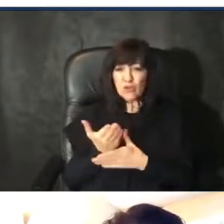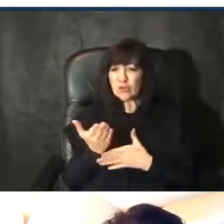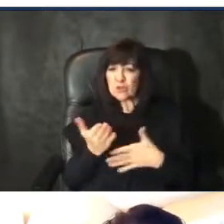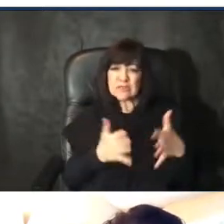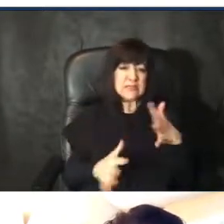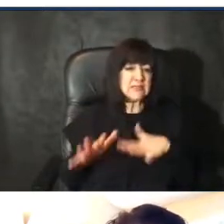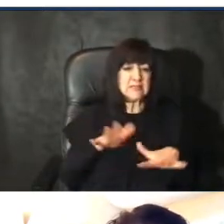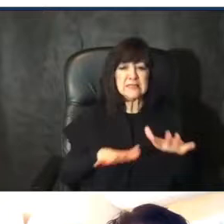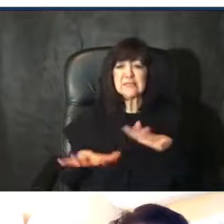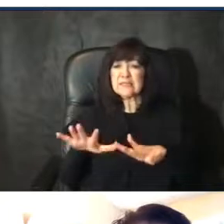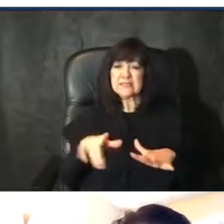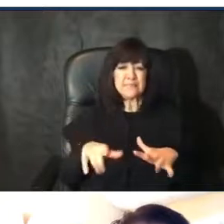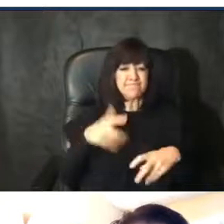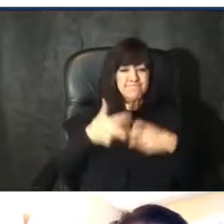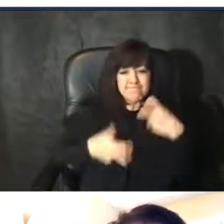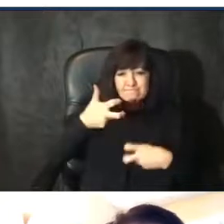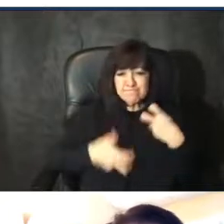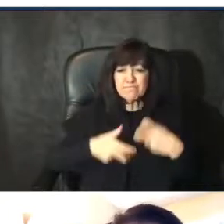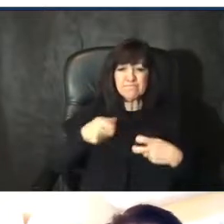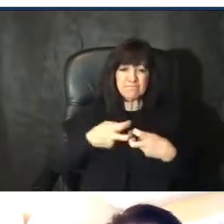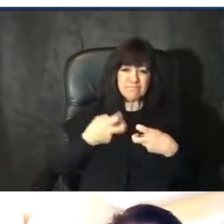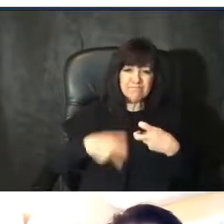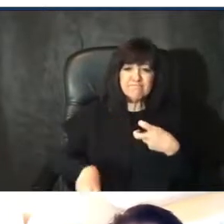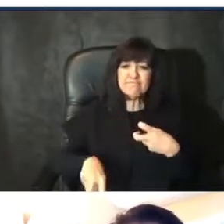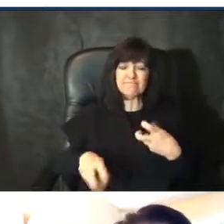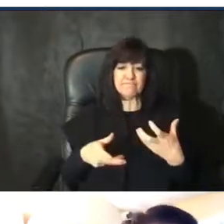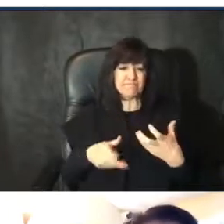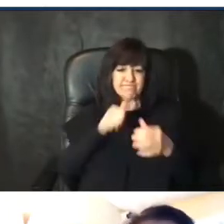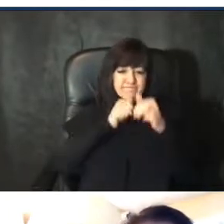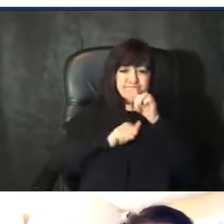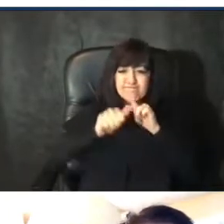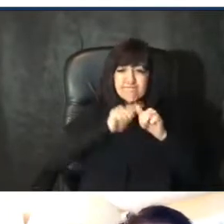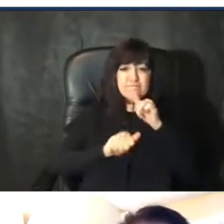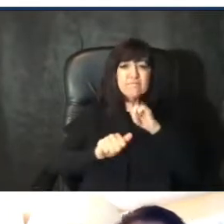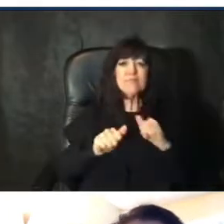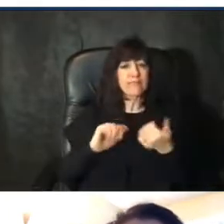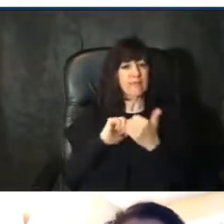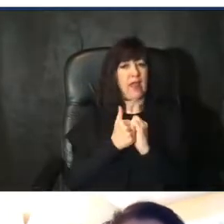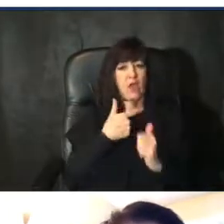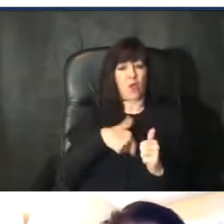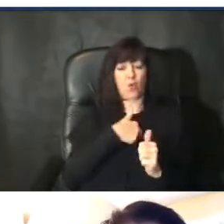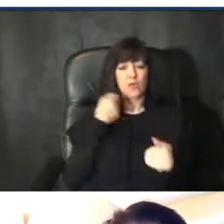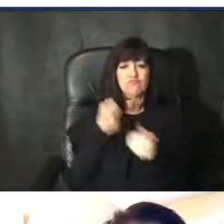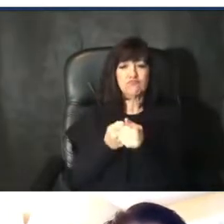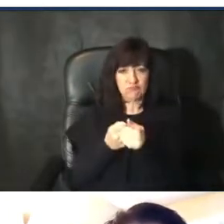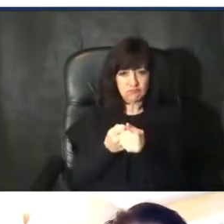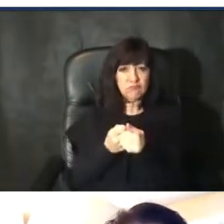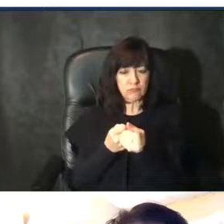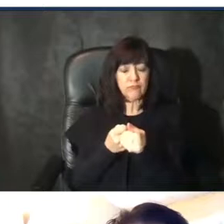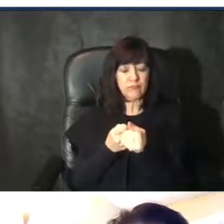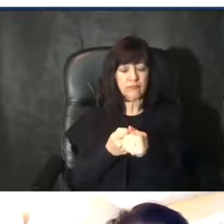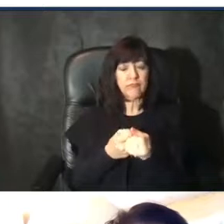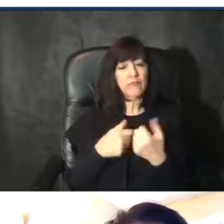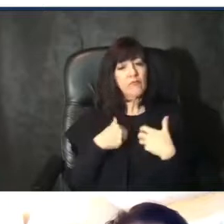taking care of those adults. So that's just a little introduction, thinking about how common children's mental health problems